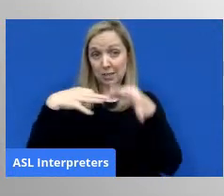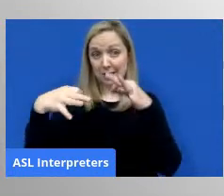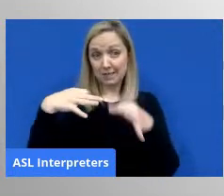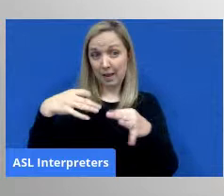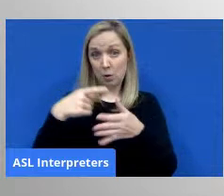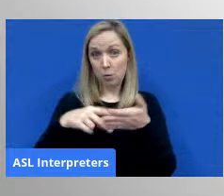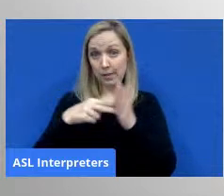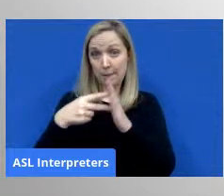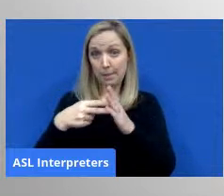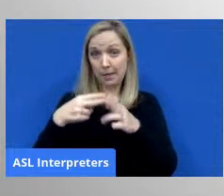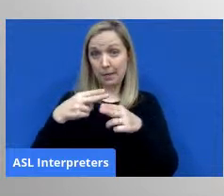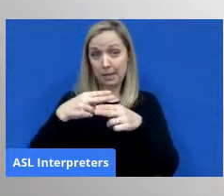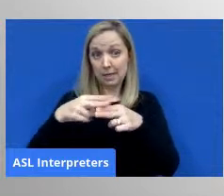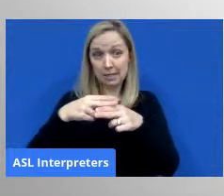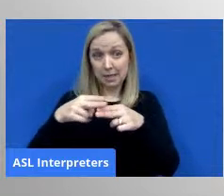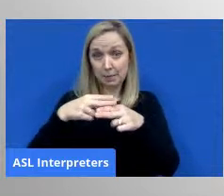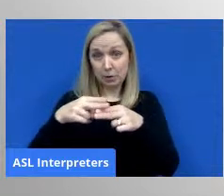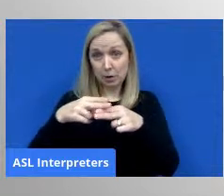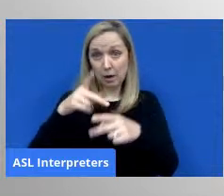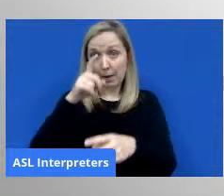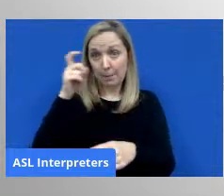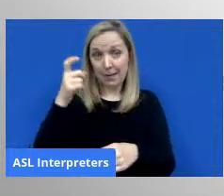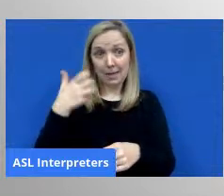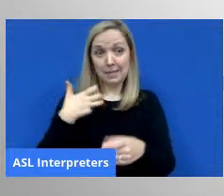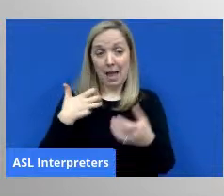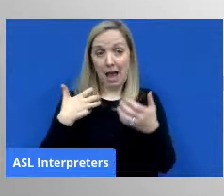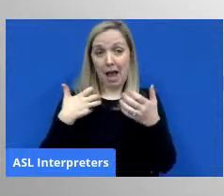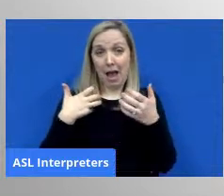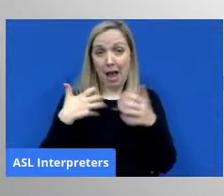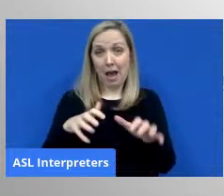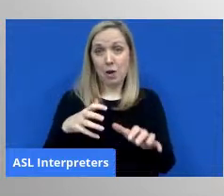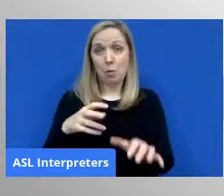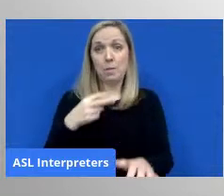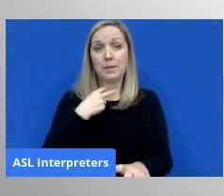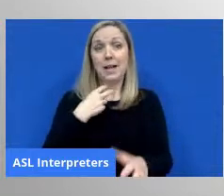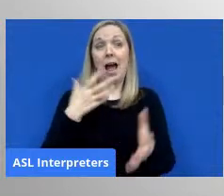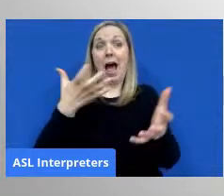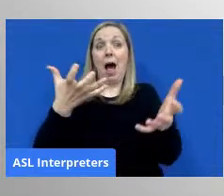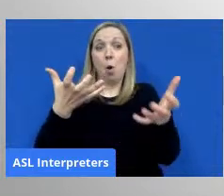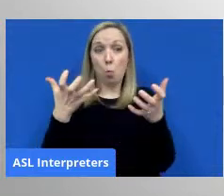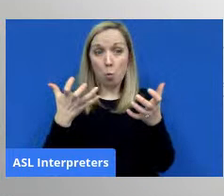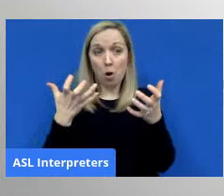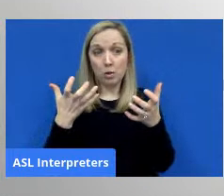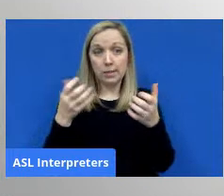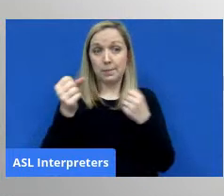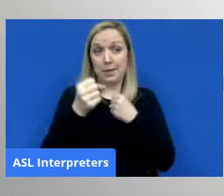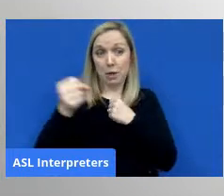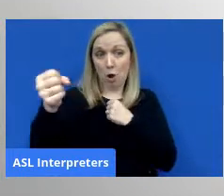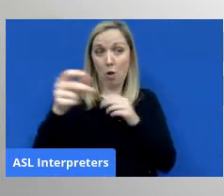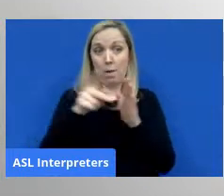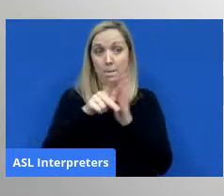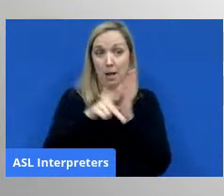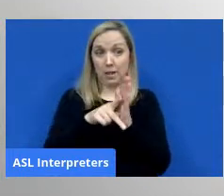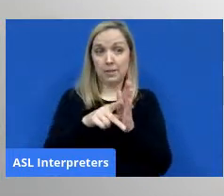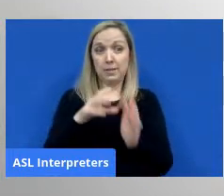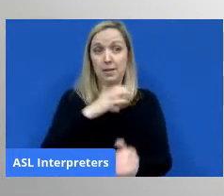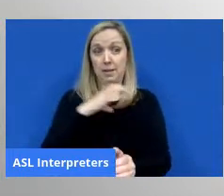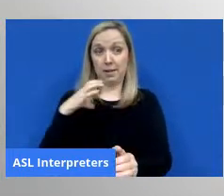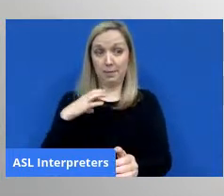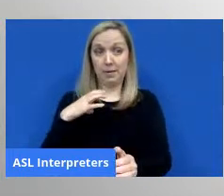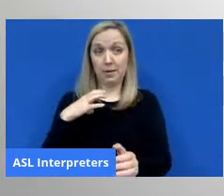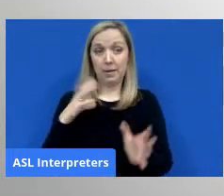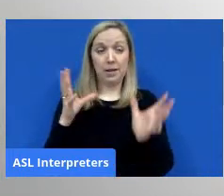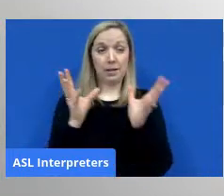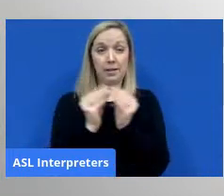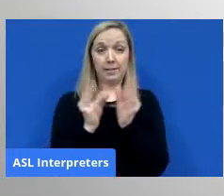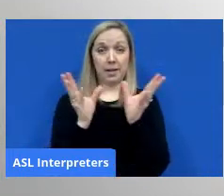is? I don't want to be stuck. I want to be on a policy committee. And so I'm just putting it out there. I don't think you